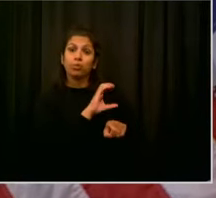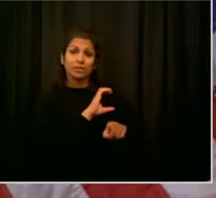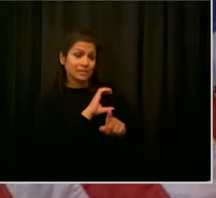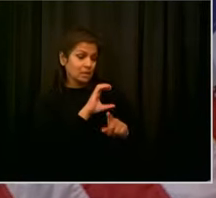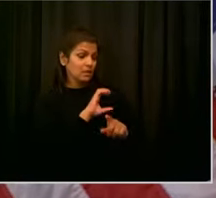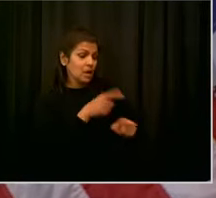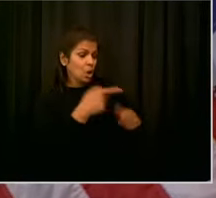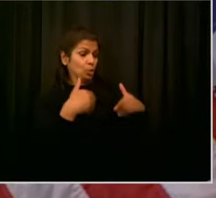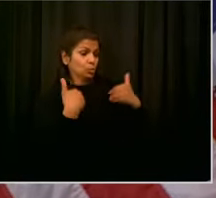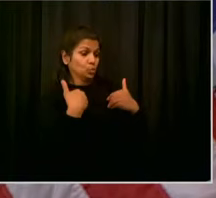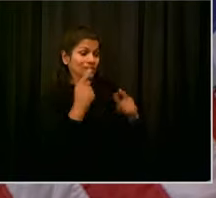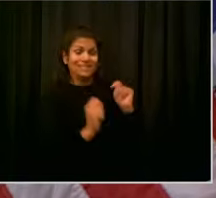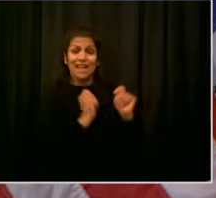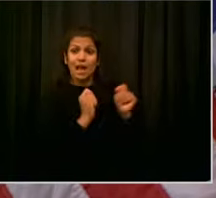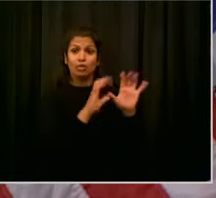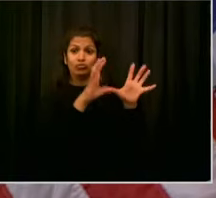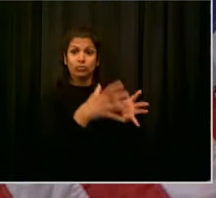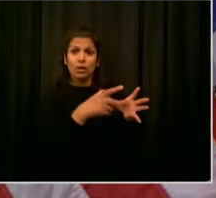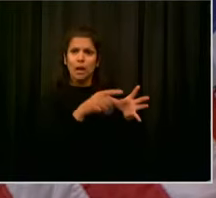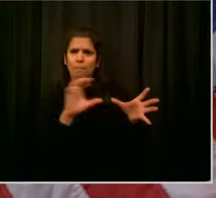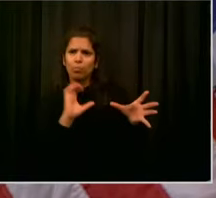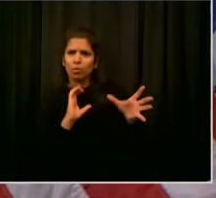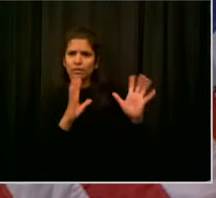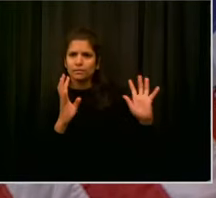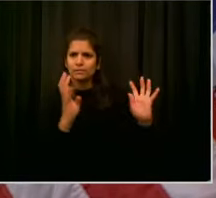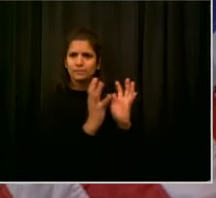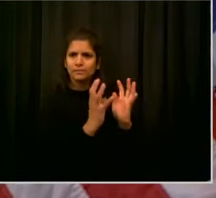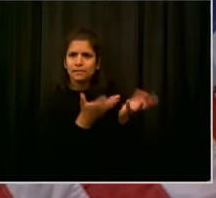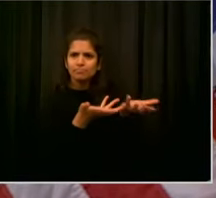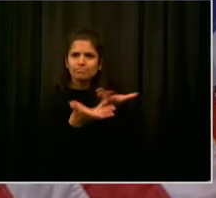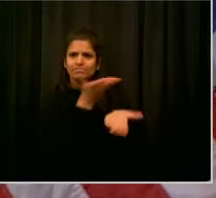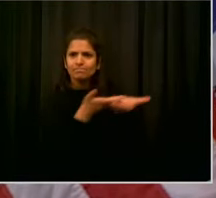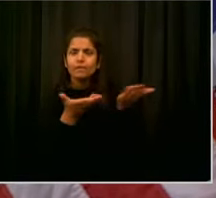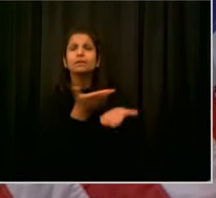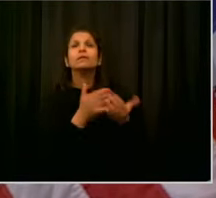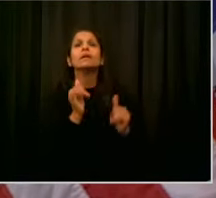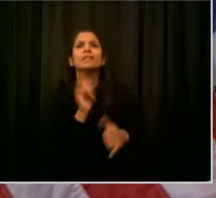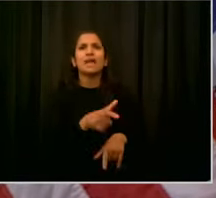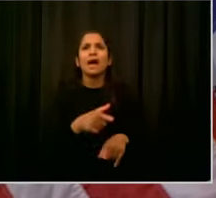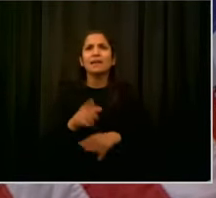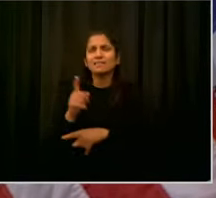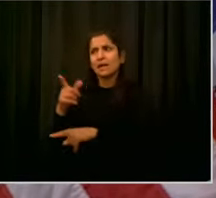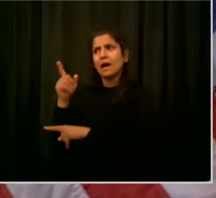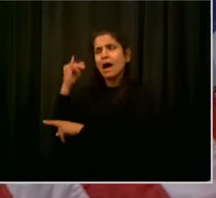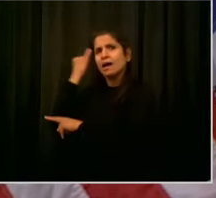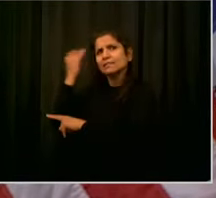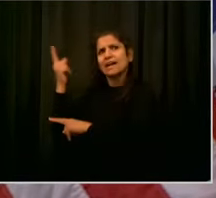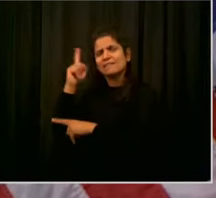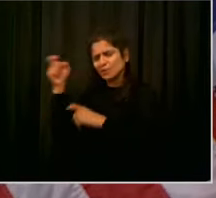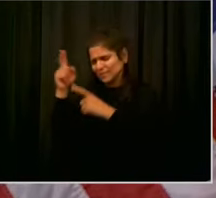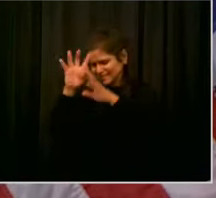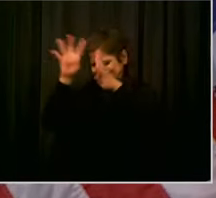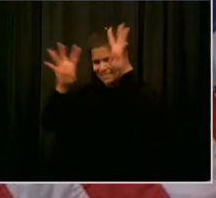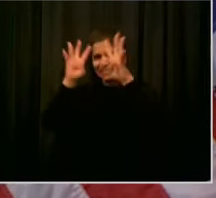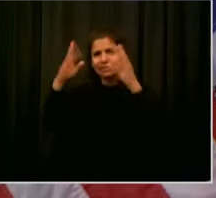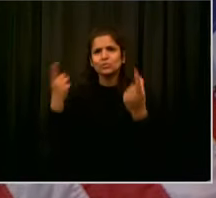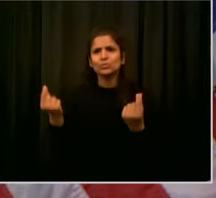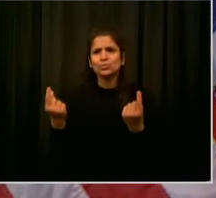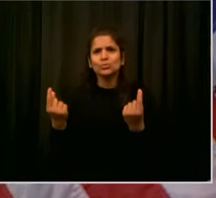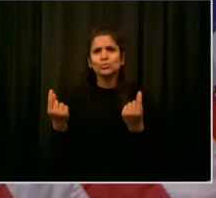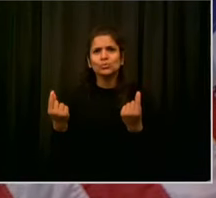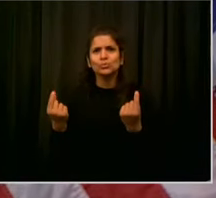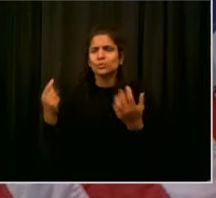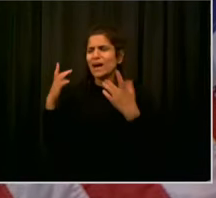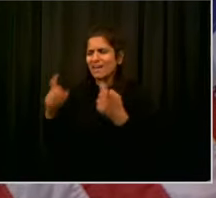policing, which has already been altered deeply in the city because of neighborhood policing, and going even farther, with a focus on helping young